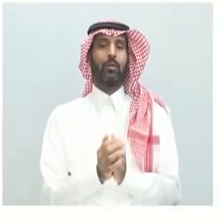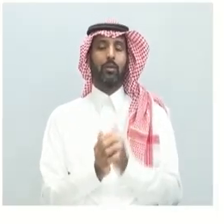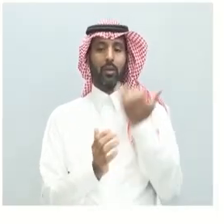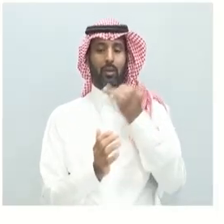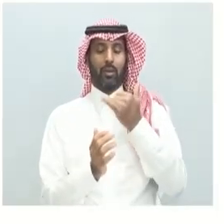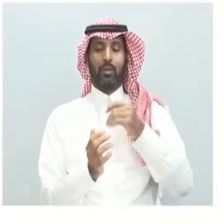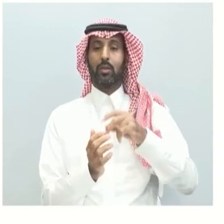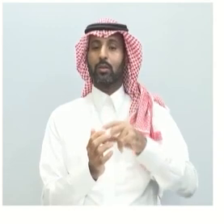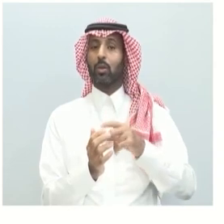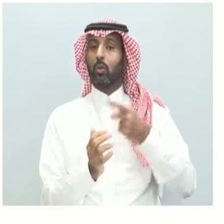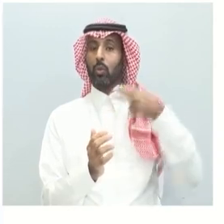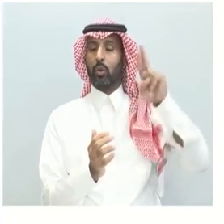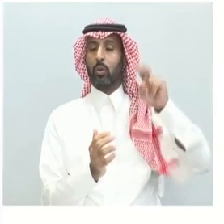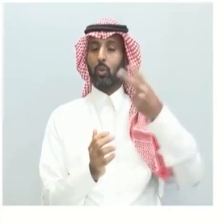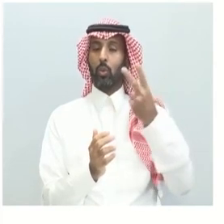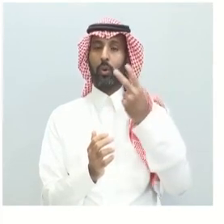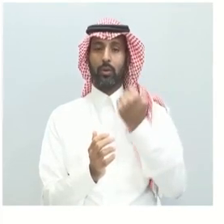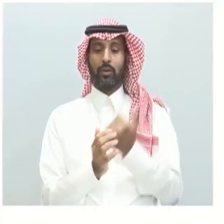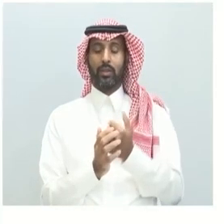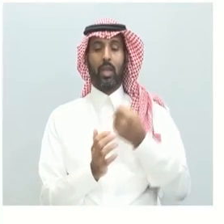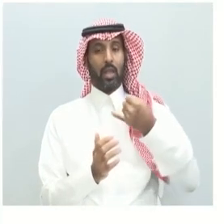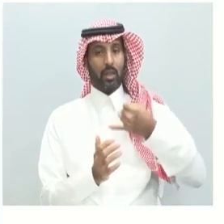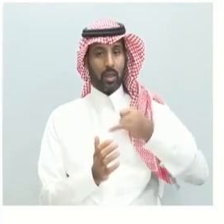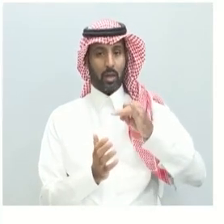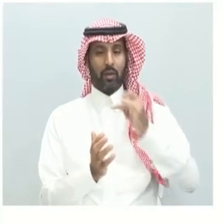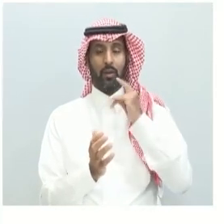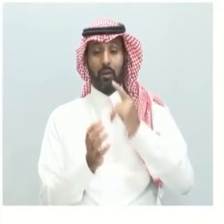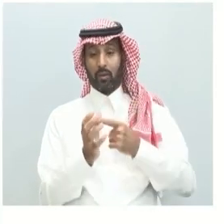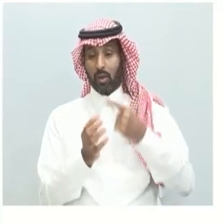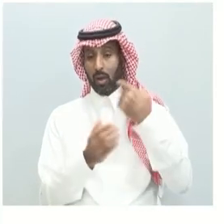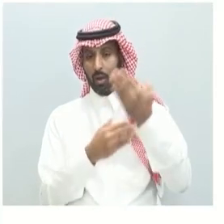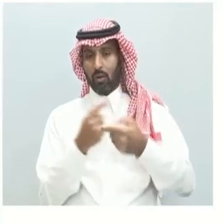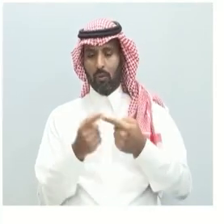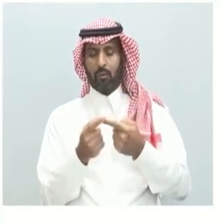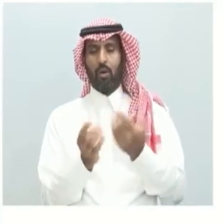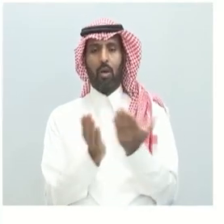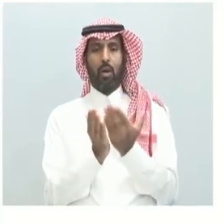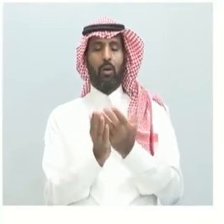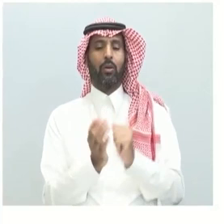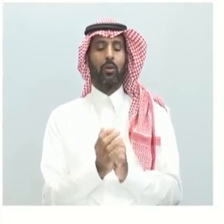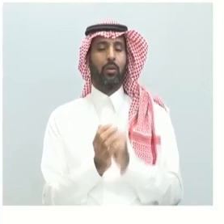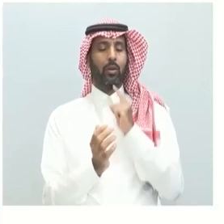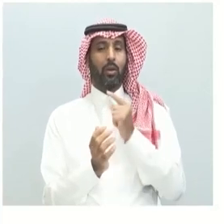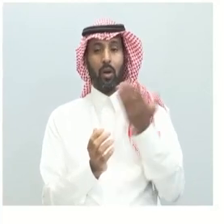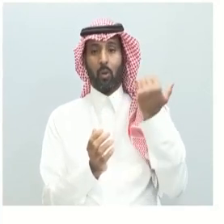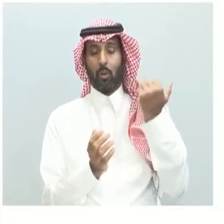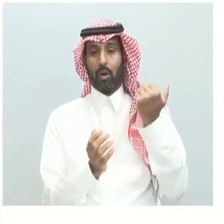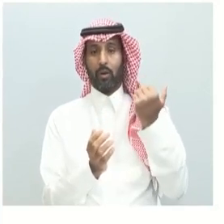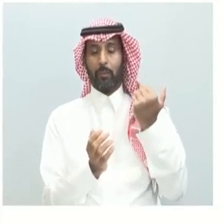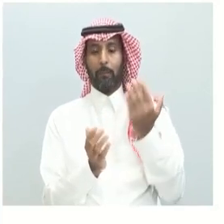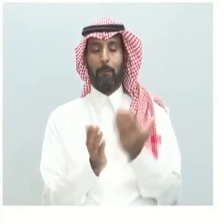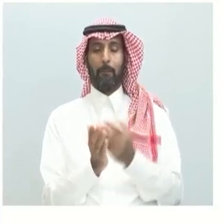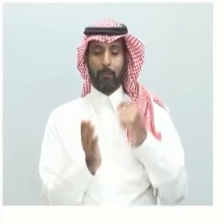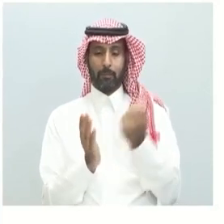Unit 2, Form, Meaning and Function. But before we indulge in the lesson, let's revise what you previously took in